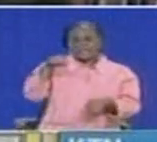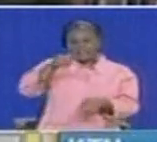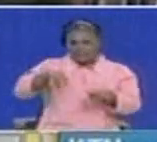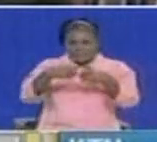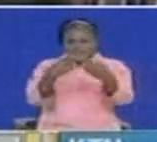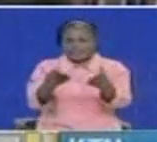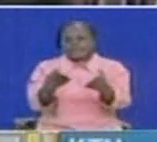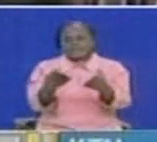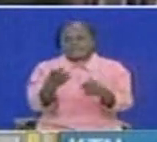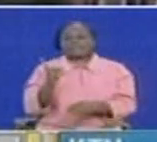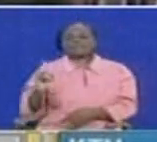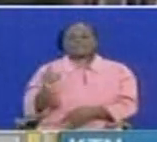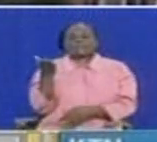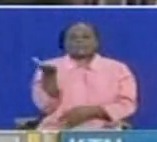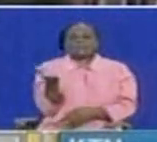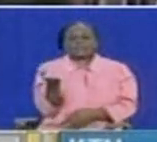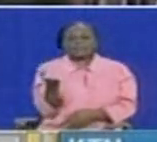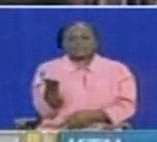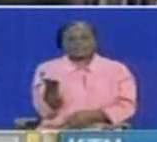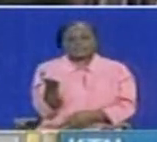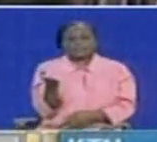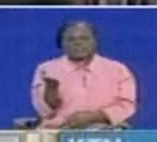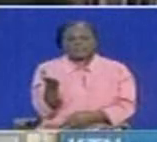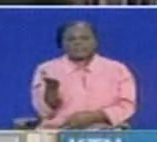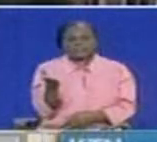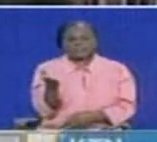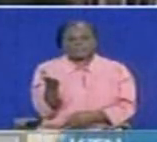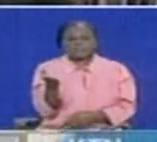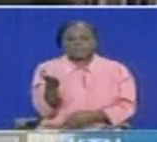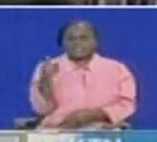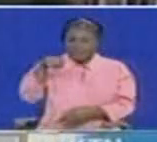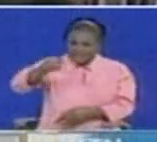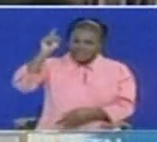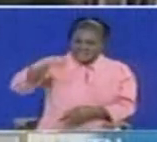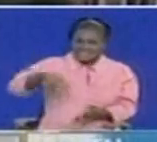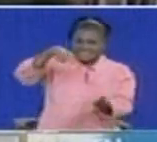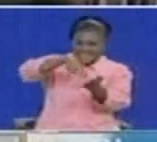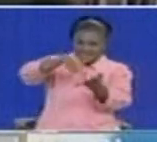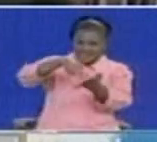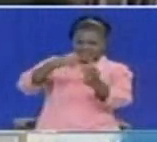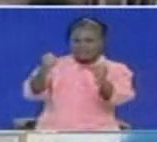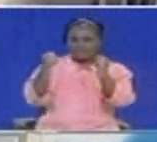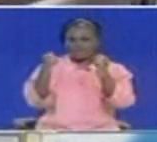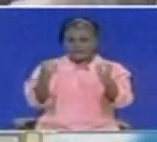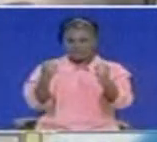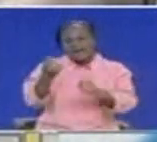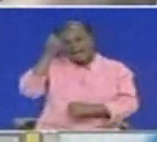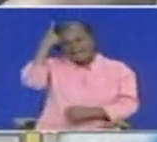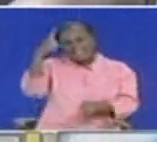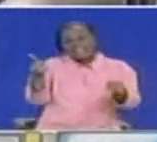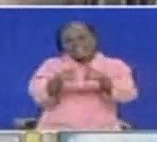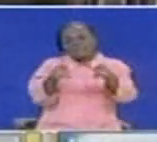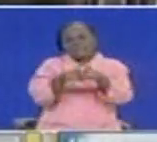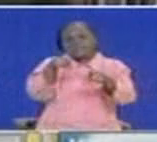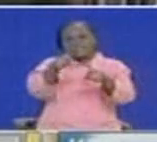gave to Deputy President William Kipchirchir Samoei Ruto. He needs to stand firm and understand that the